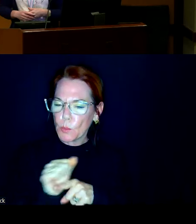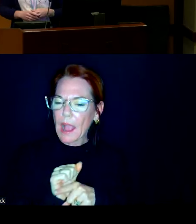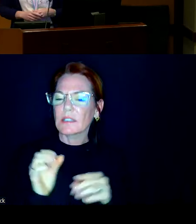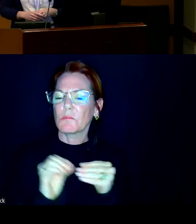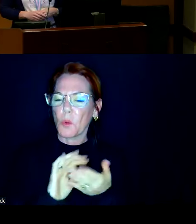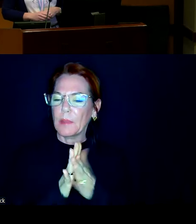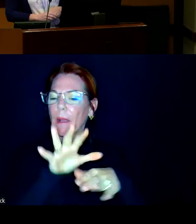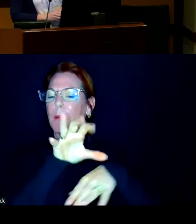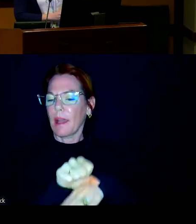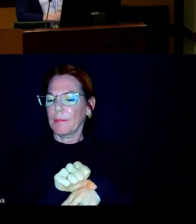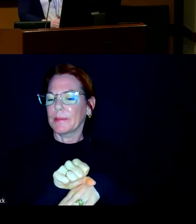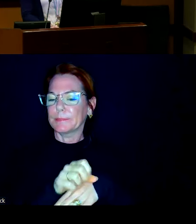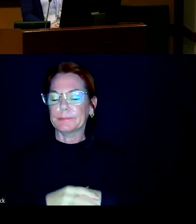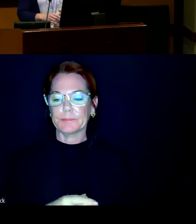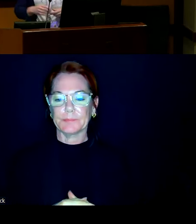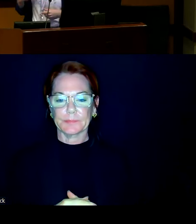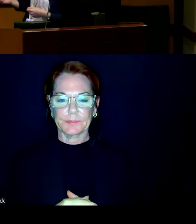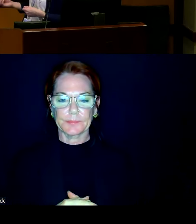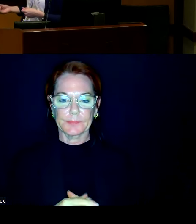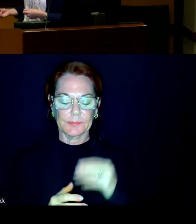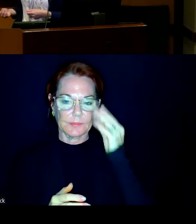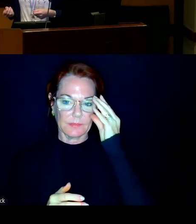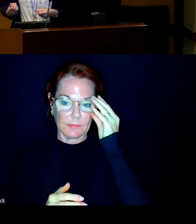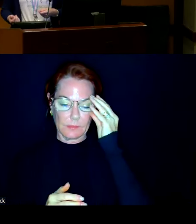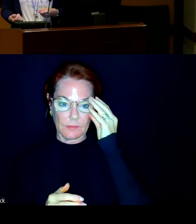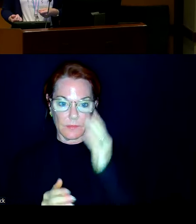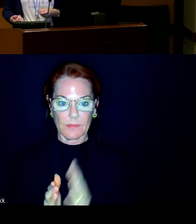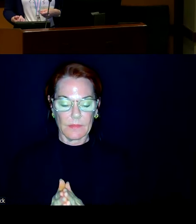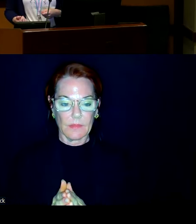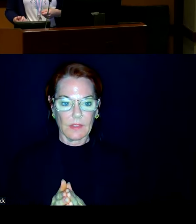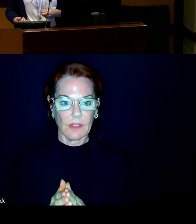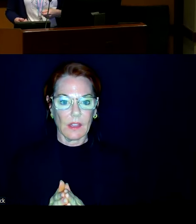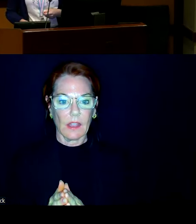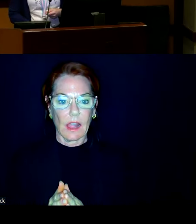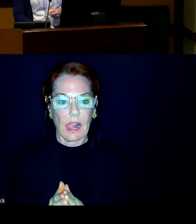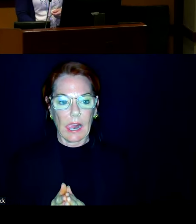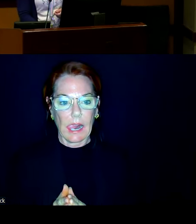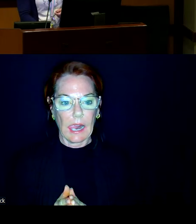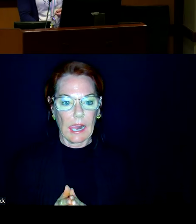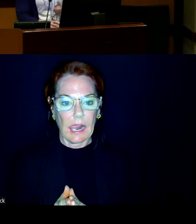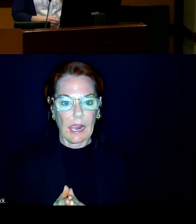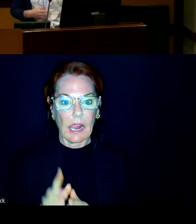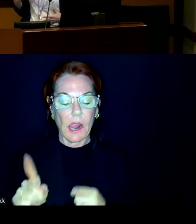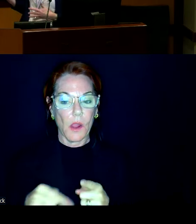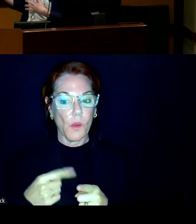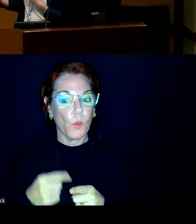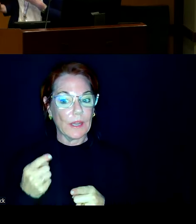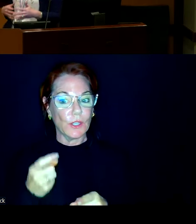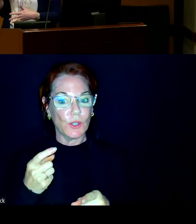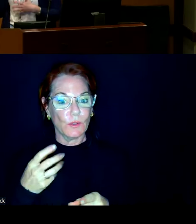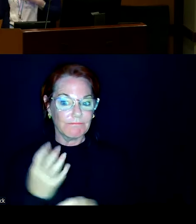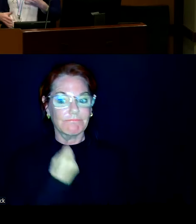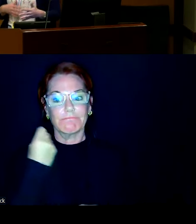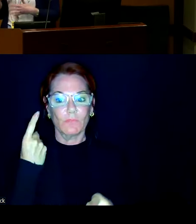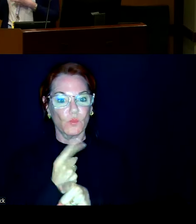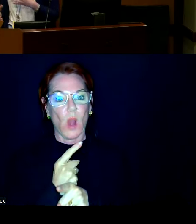habit of doing it. Getting it right can also out somebody. And that's the tricky part.